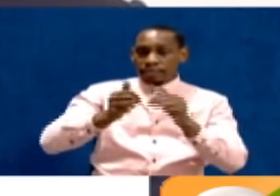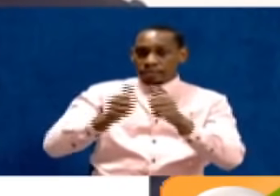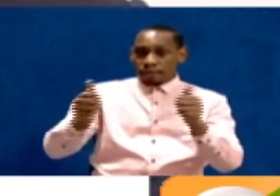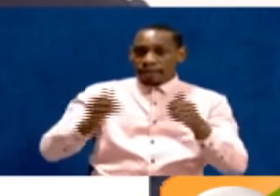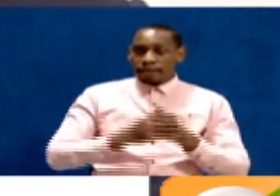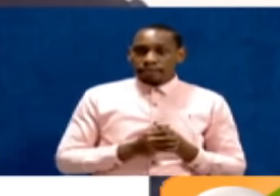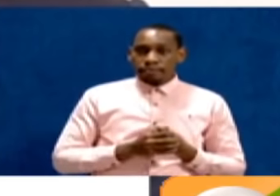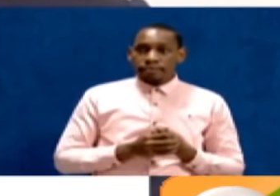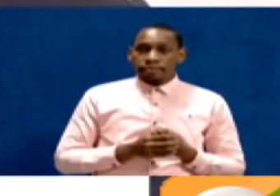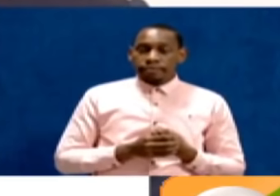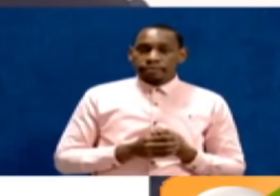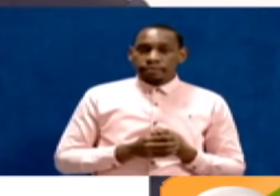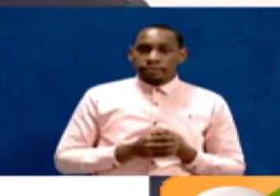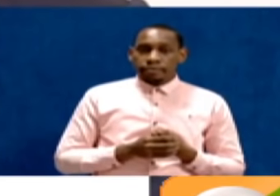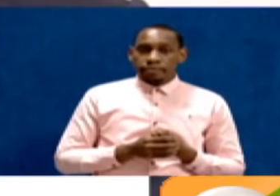properly.